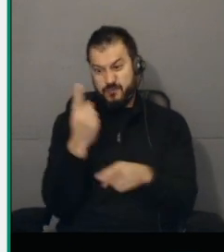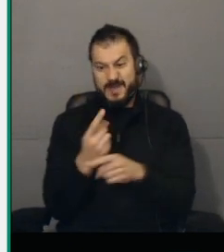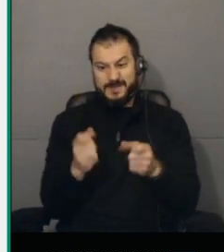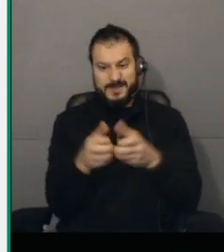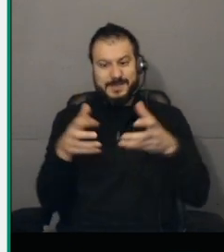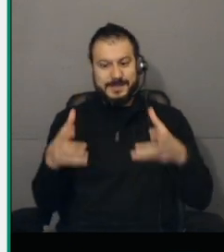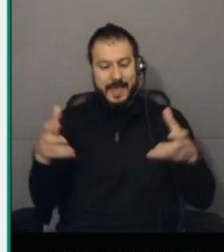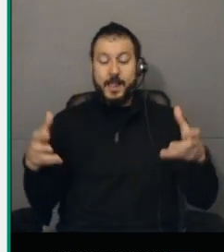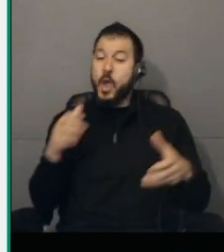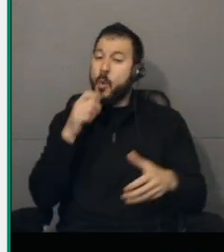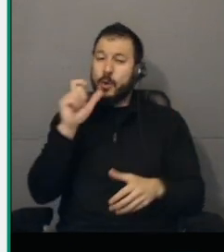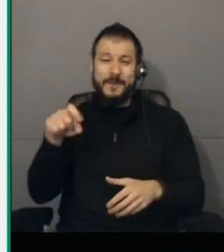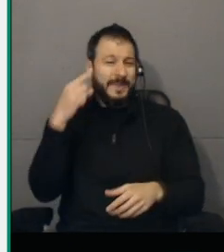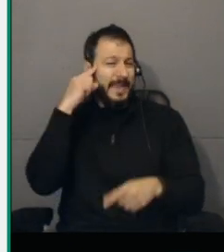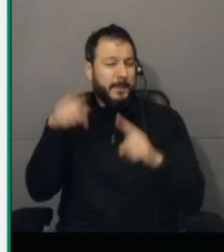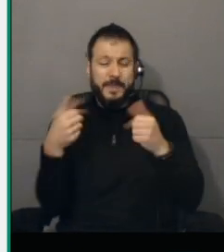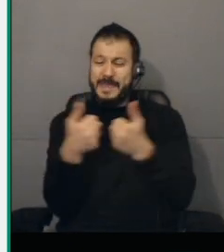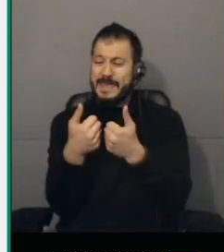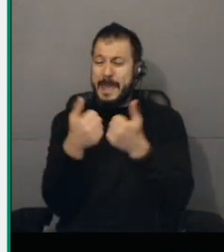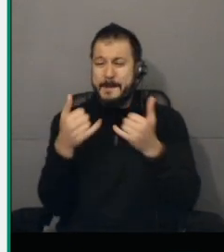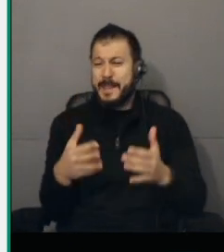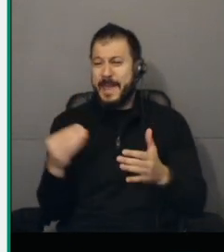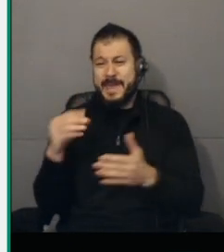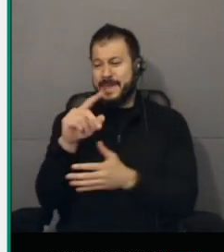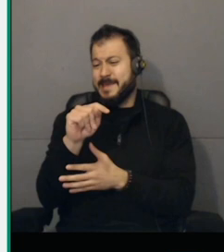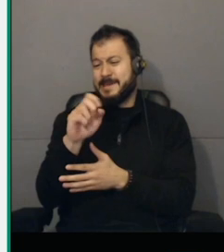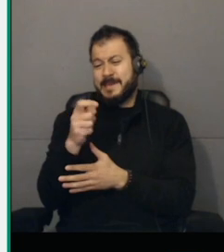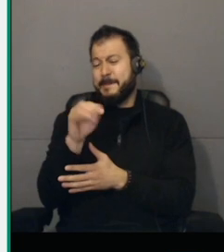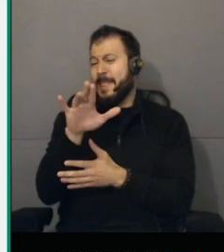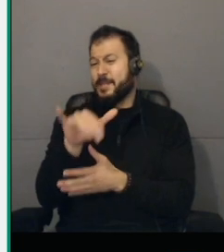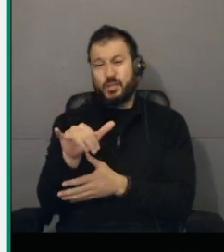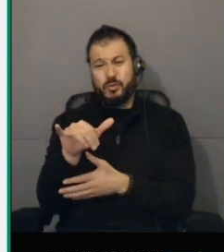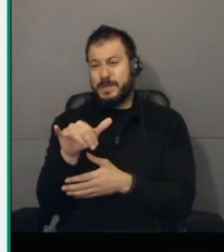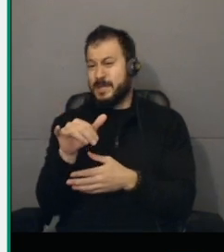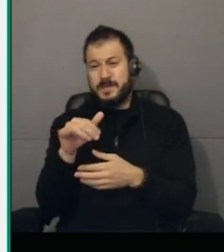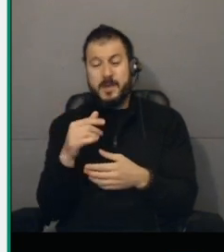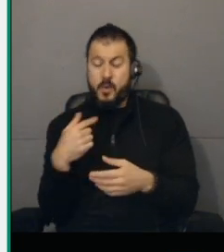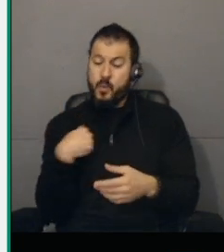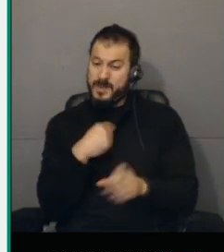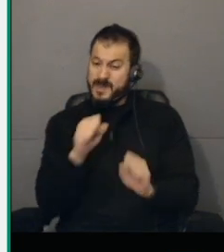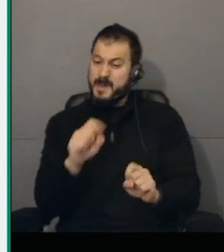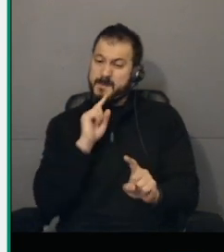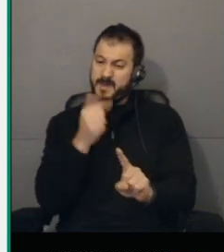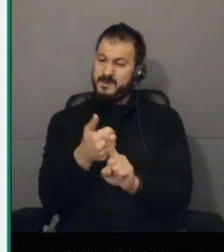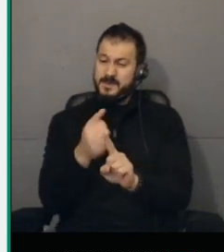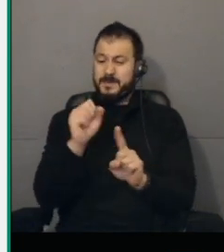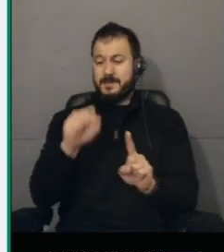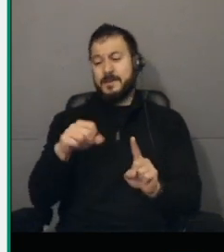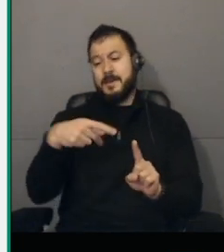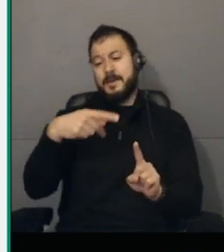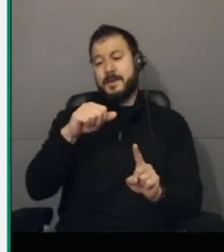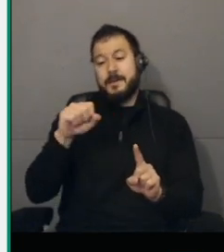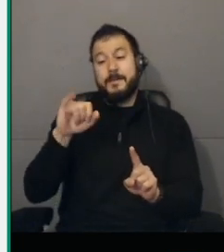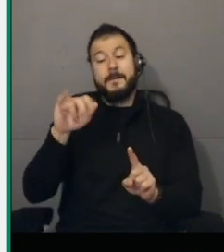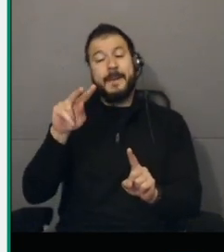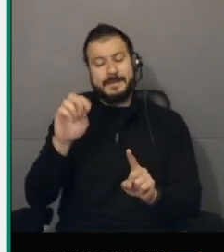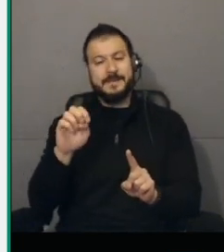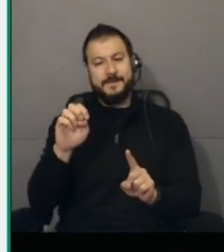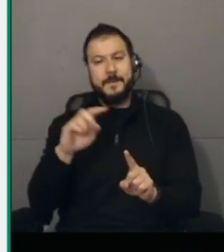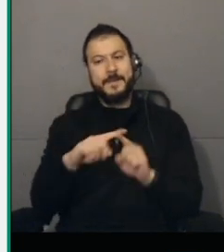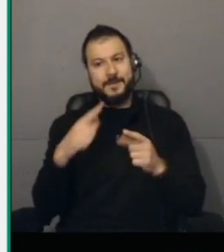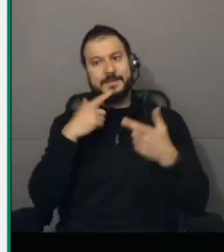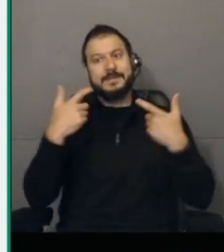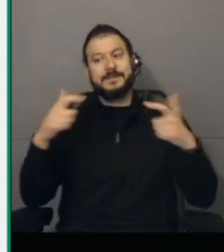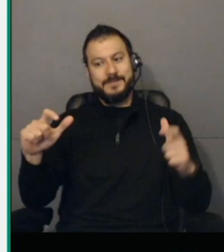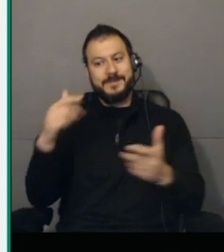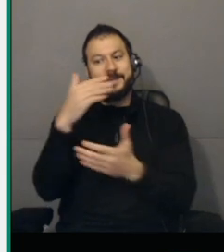about the gameplay and telemetry components. And depending on your reporting method, that can be a passive component as well. All that said, there's a